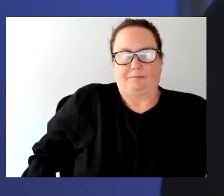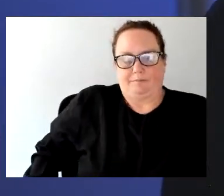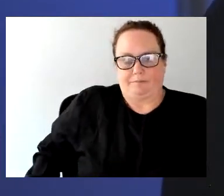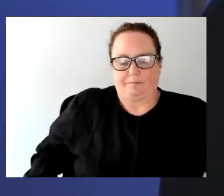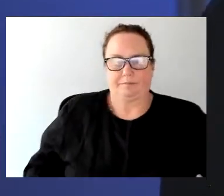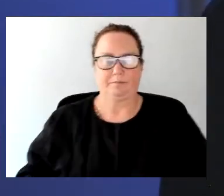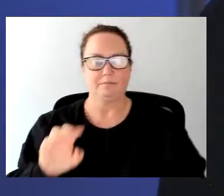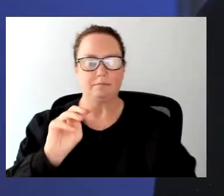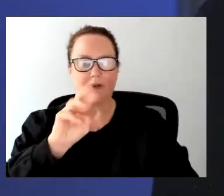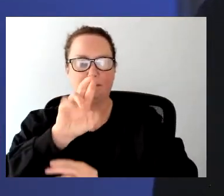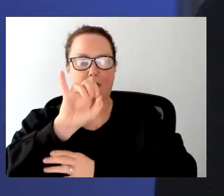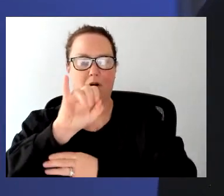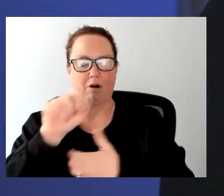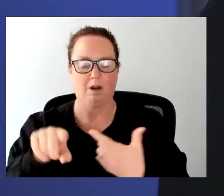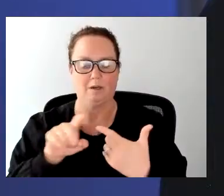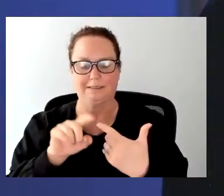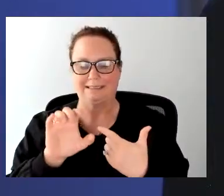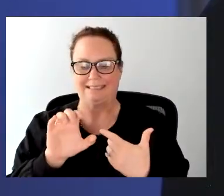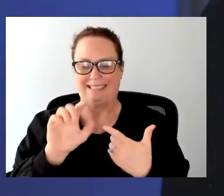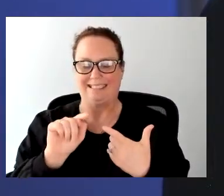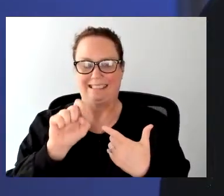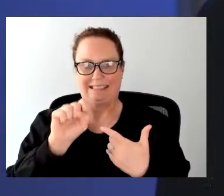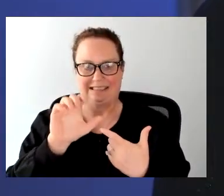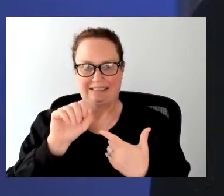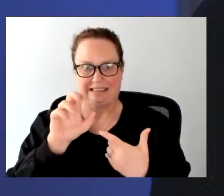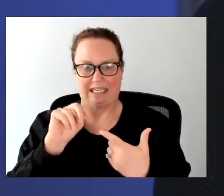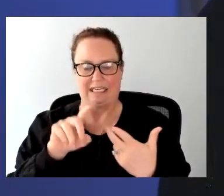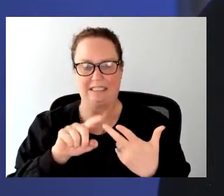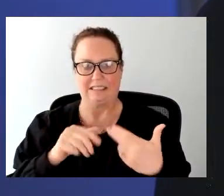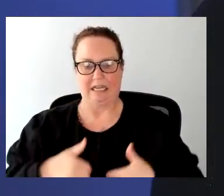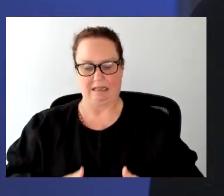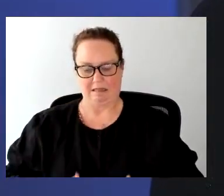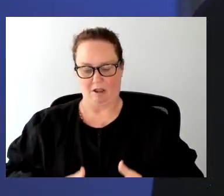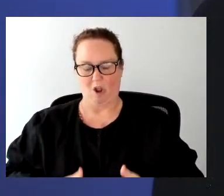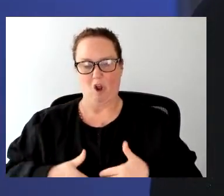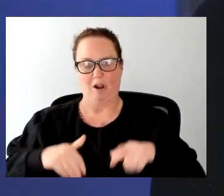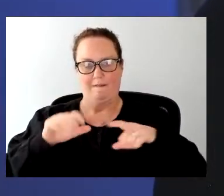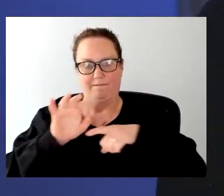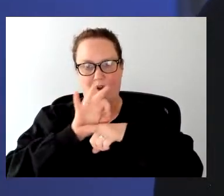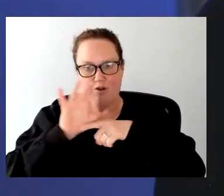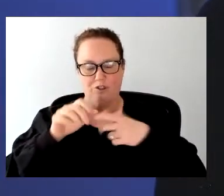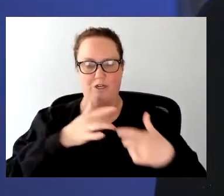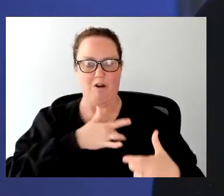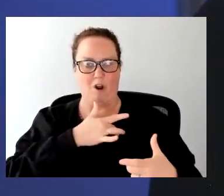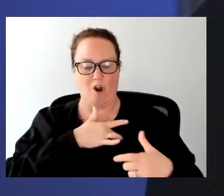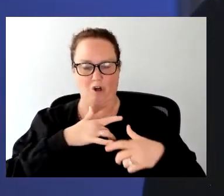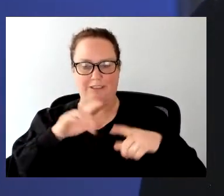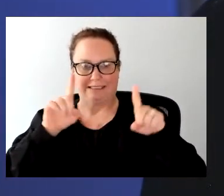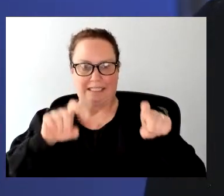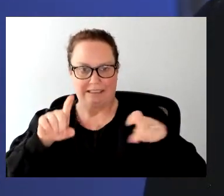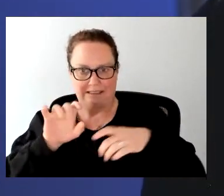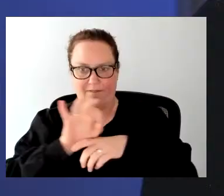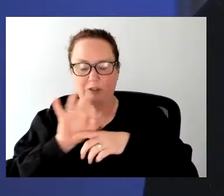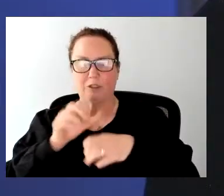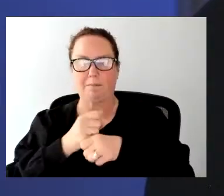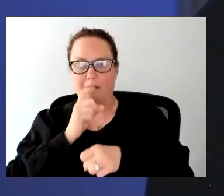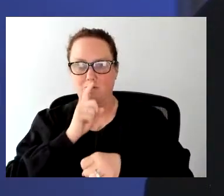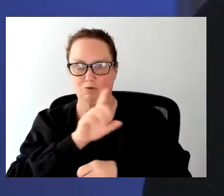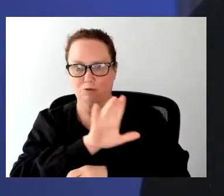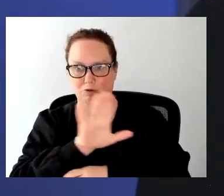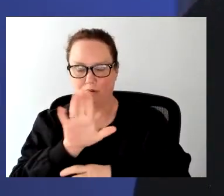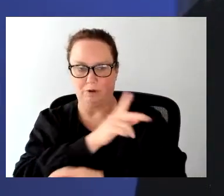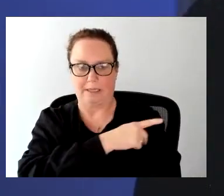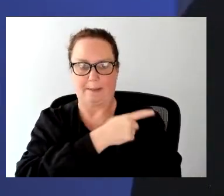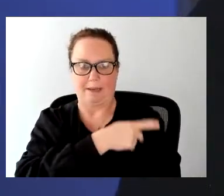MRIs, CT scans, lung function test, heart function test. We want to make sure that the patient is